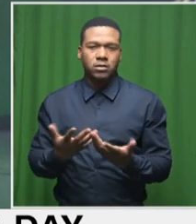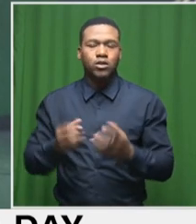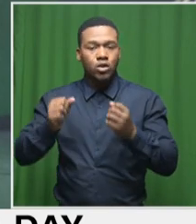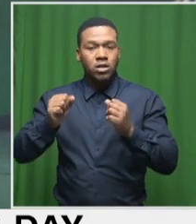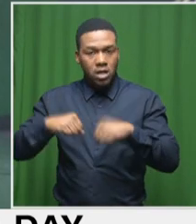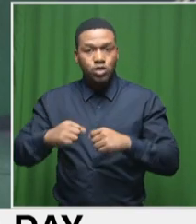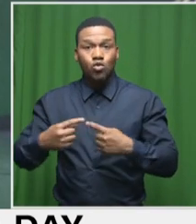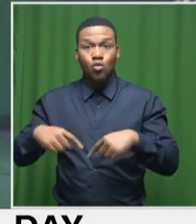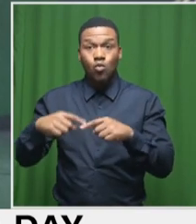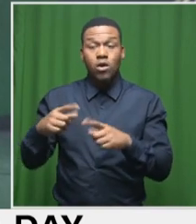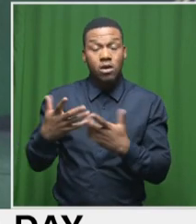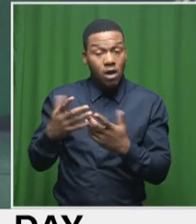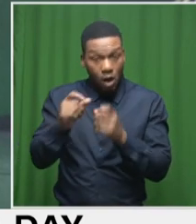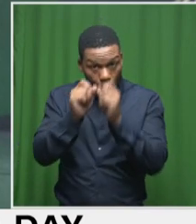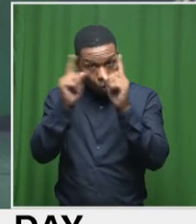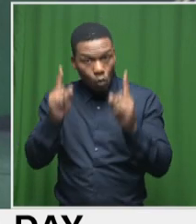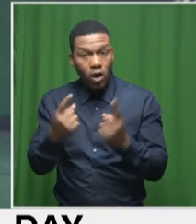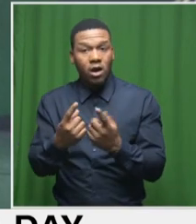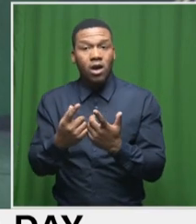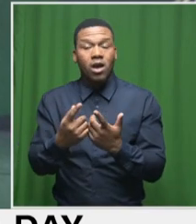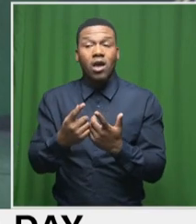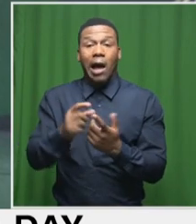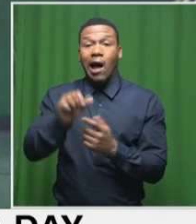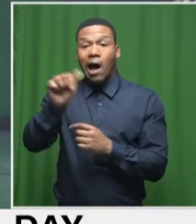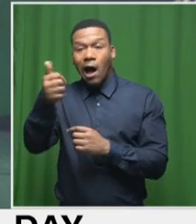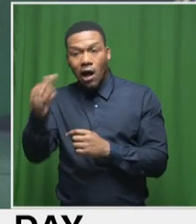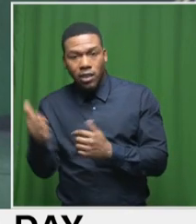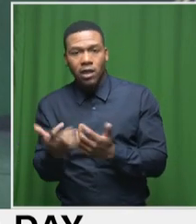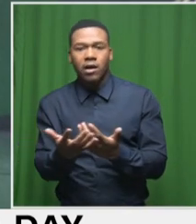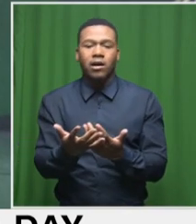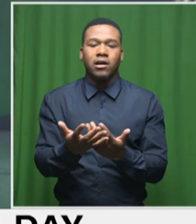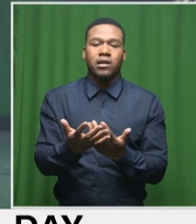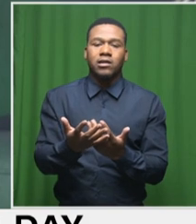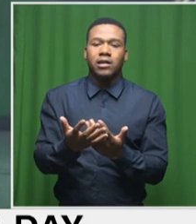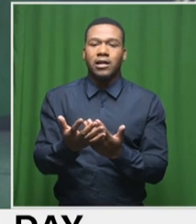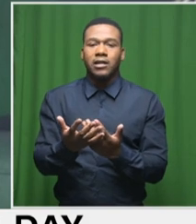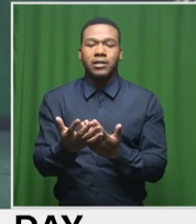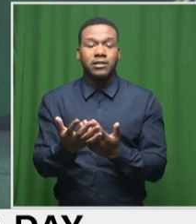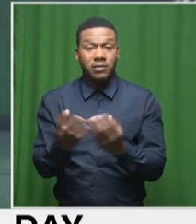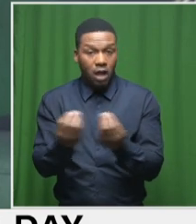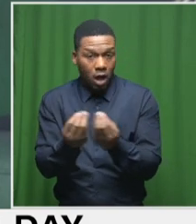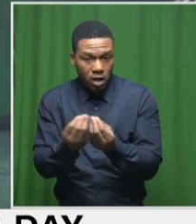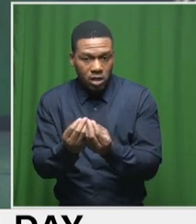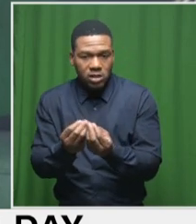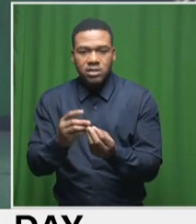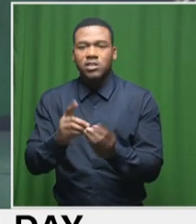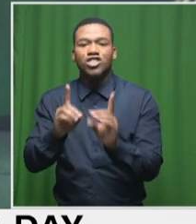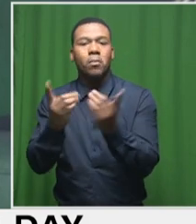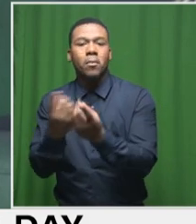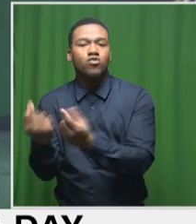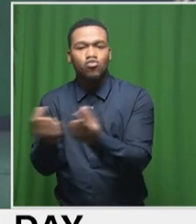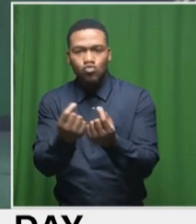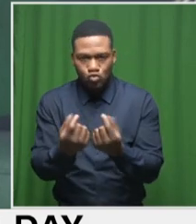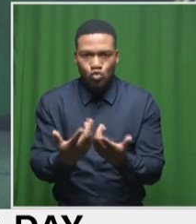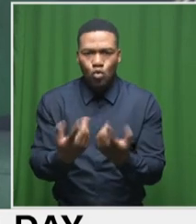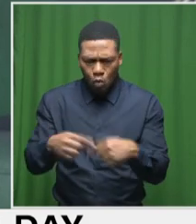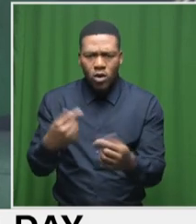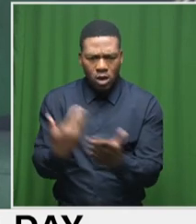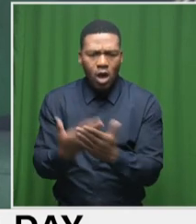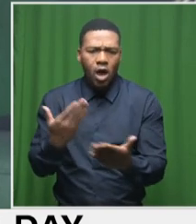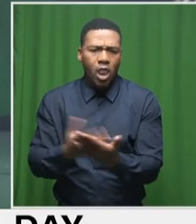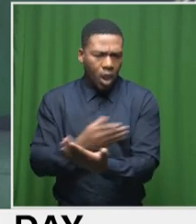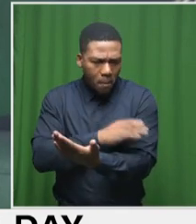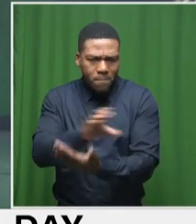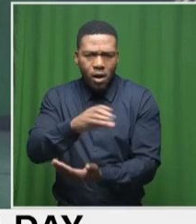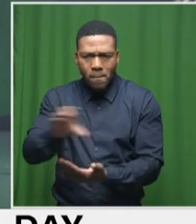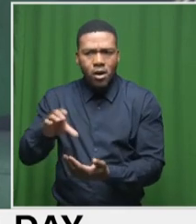all these other vehicles and other structures that the movement are going to be there, we are able to capacitate and ensure that the